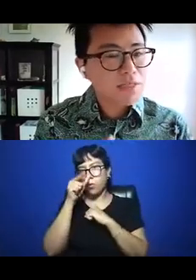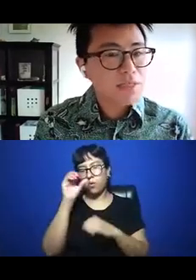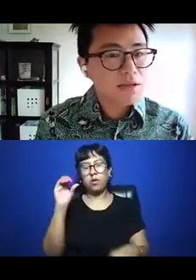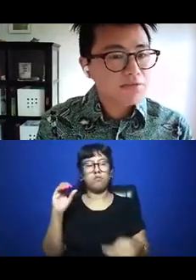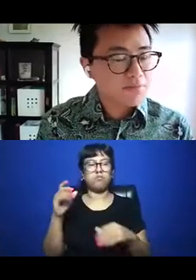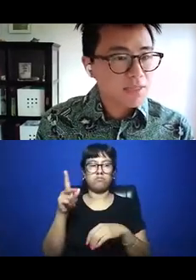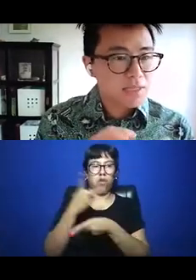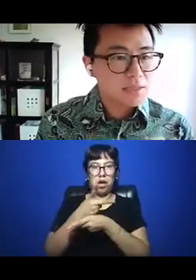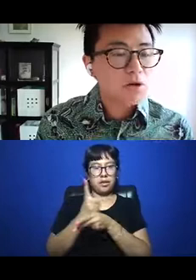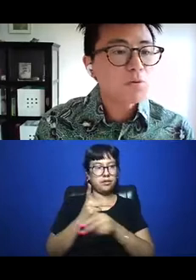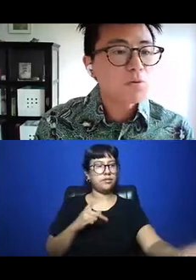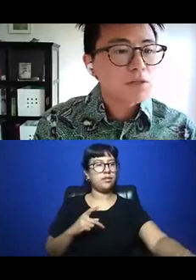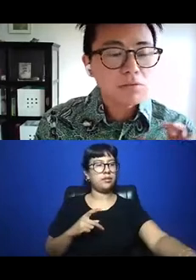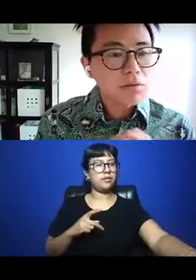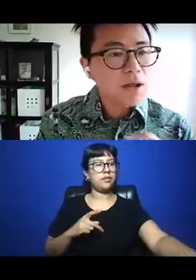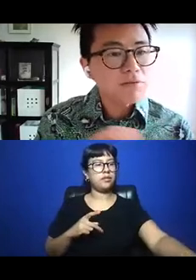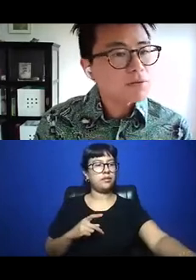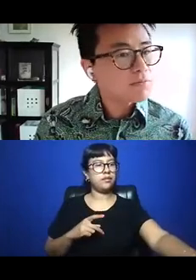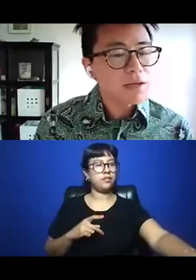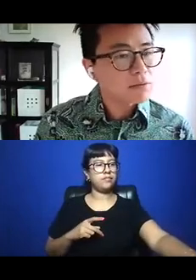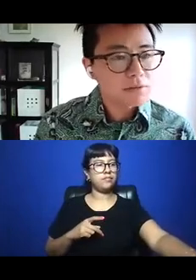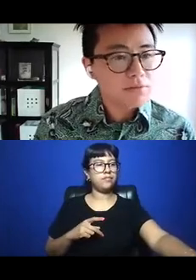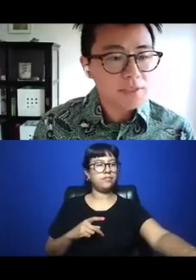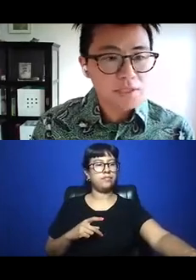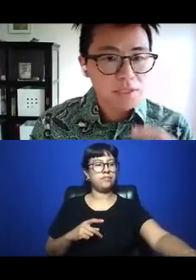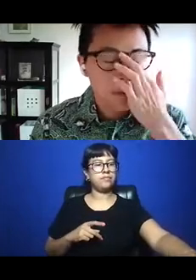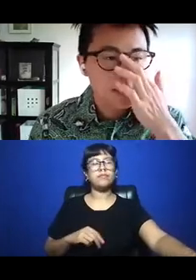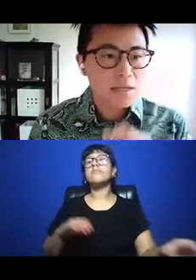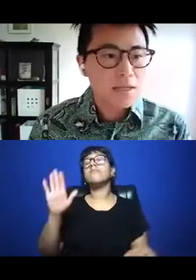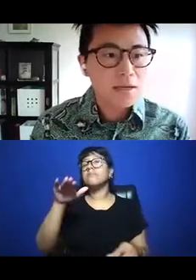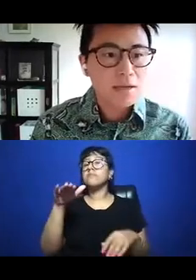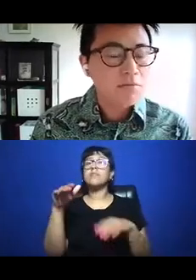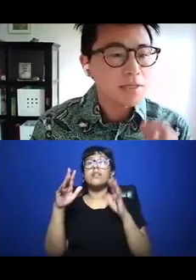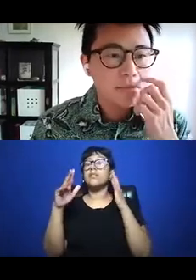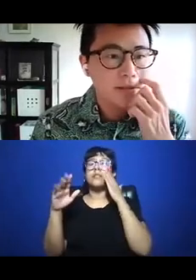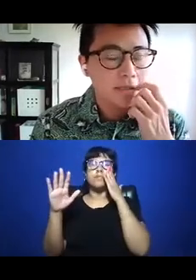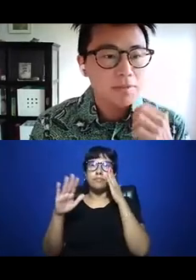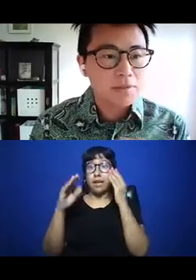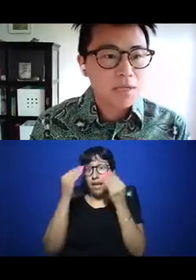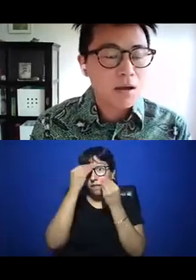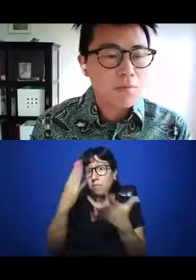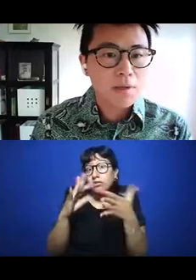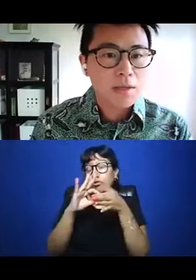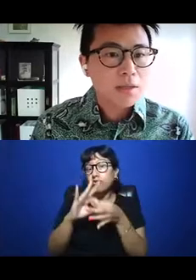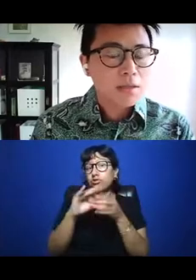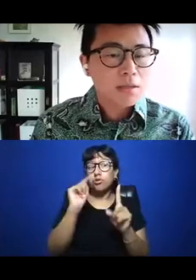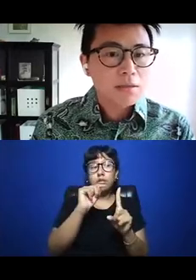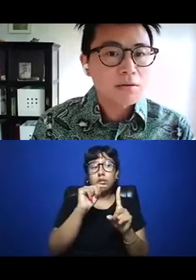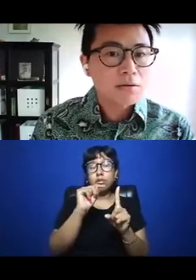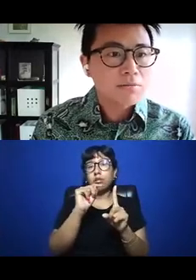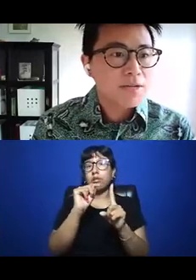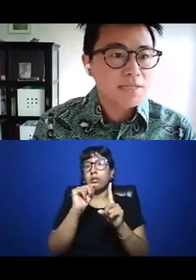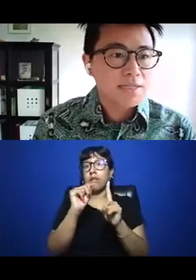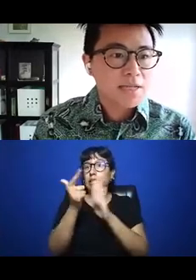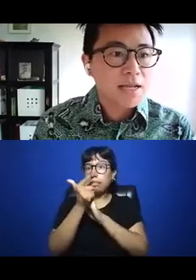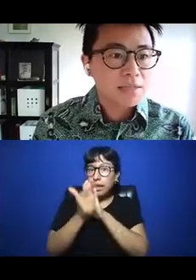If it's so never write, for instance, somebody's like information about someone's